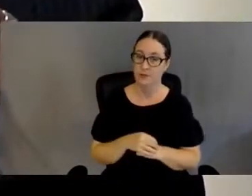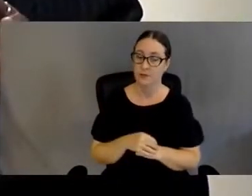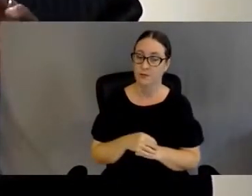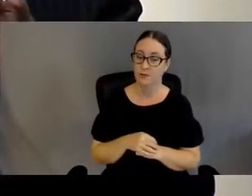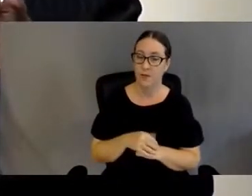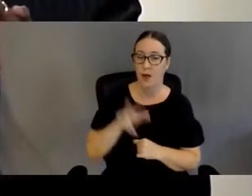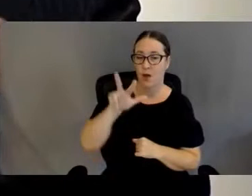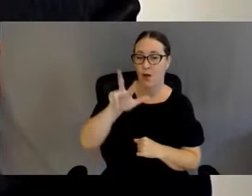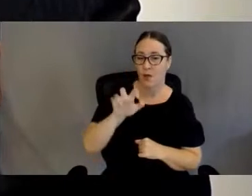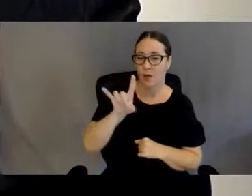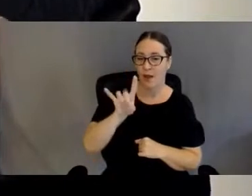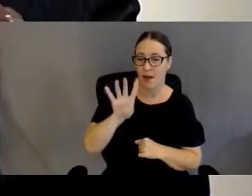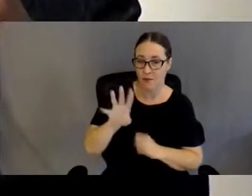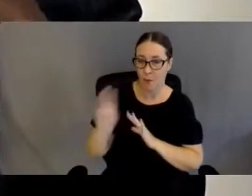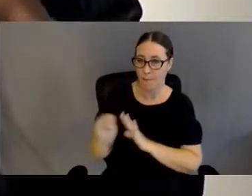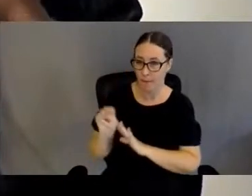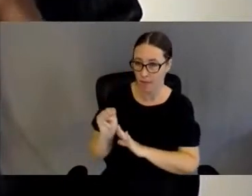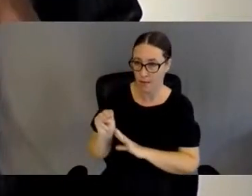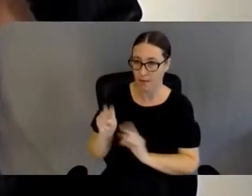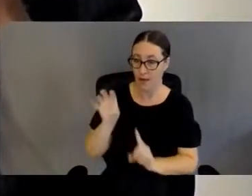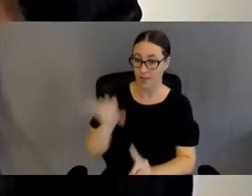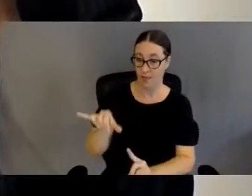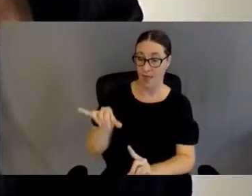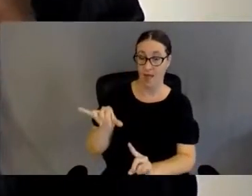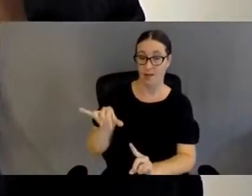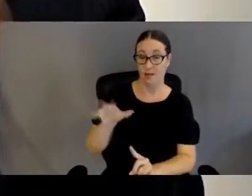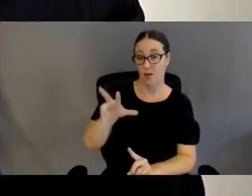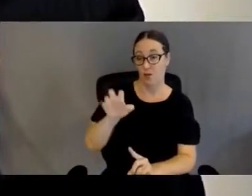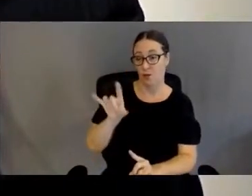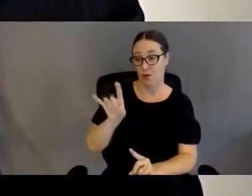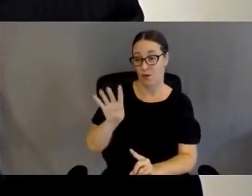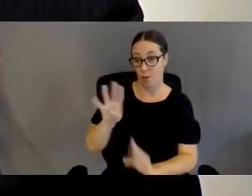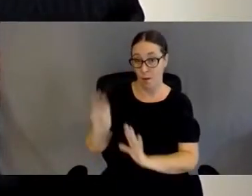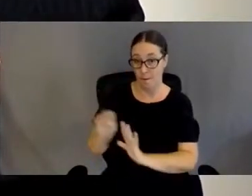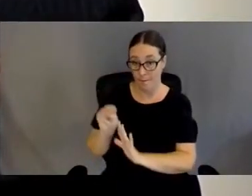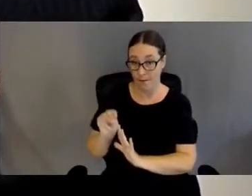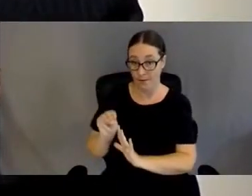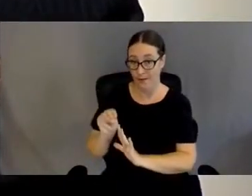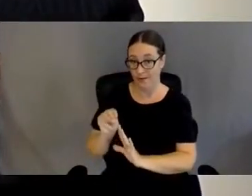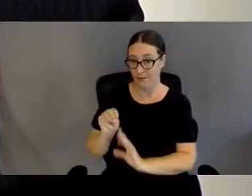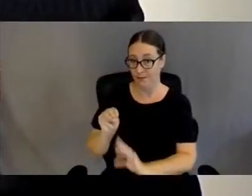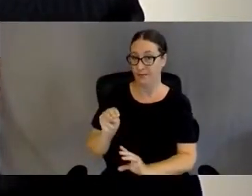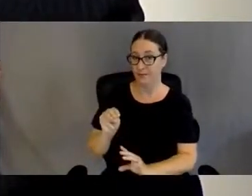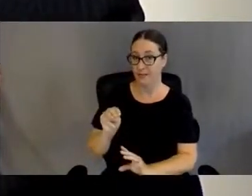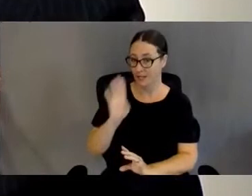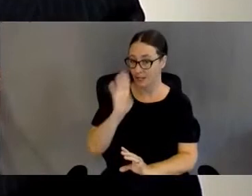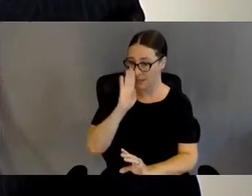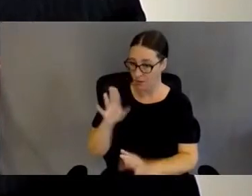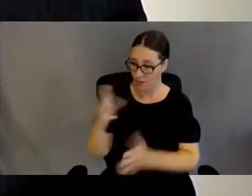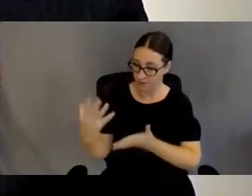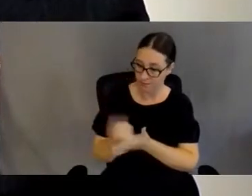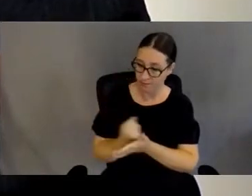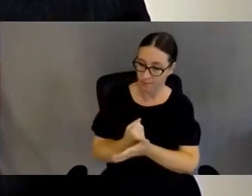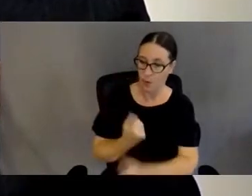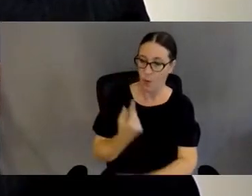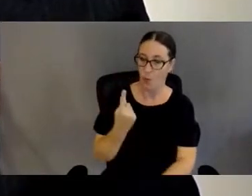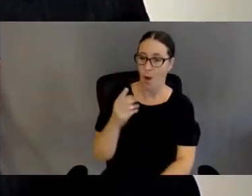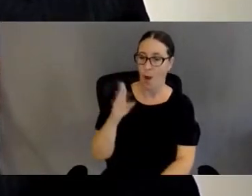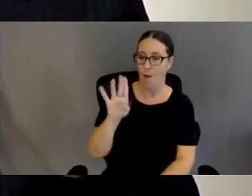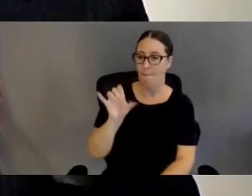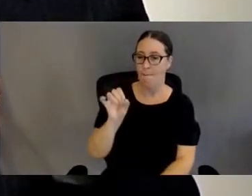$384 million. That $384 million has directly leveraged $1.5 billion of development,